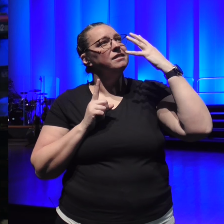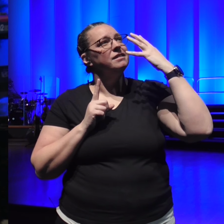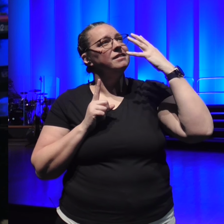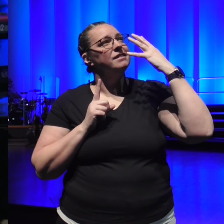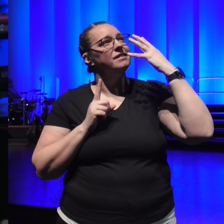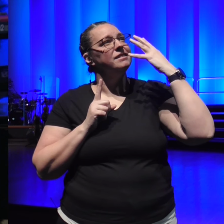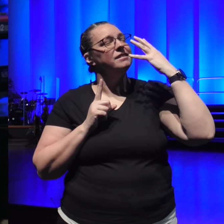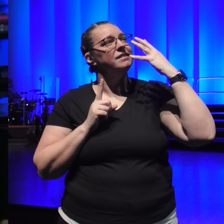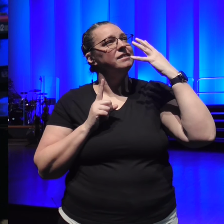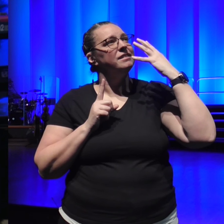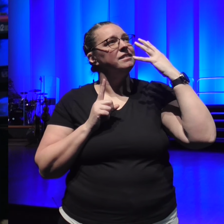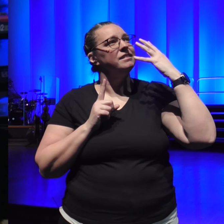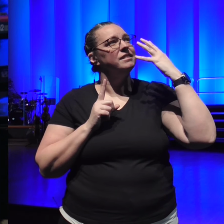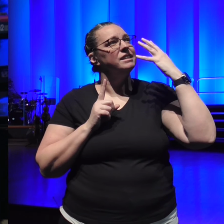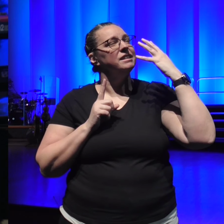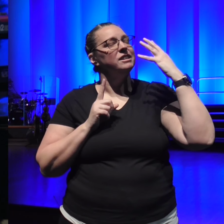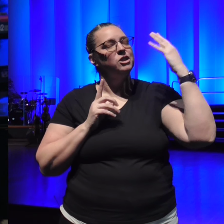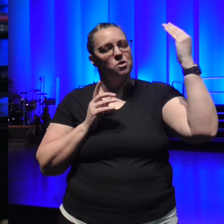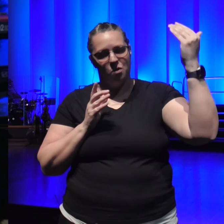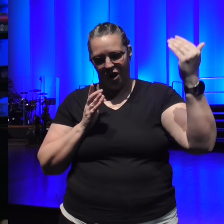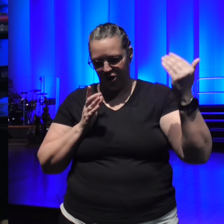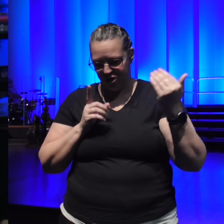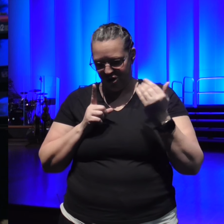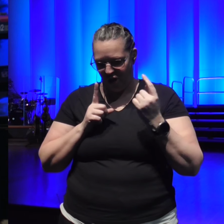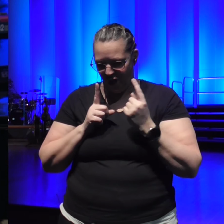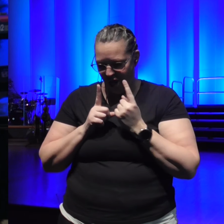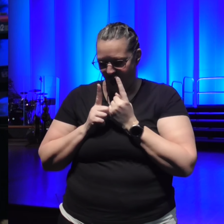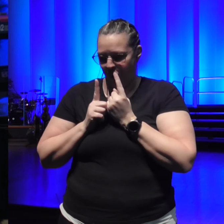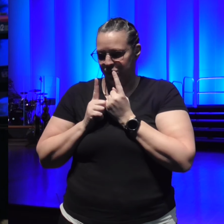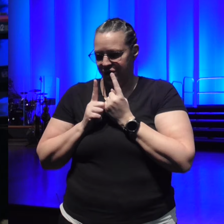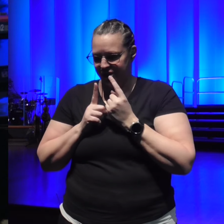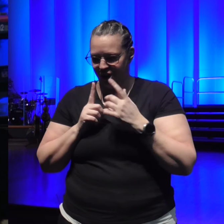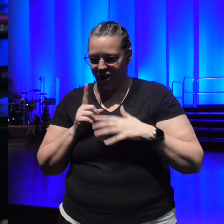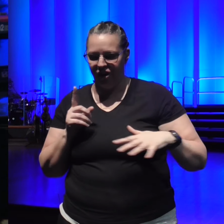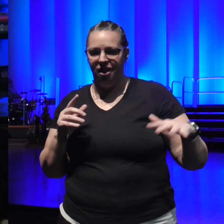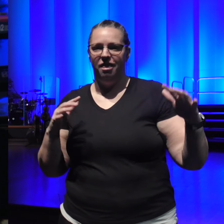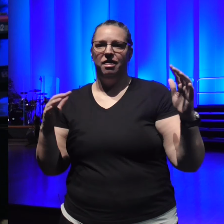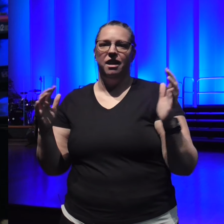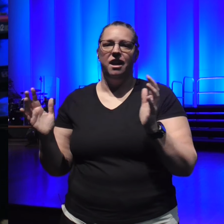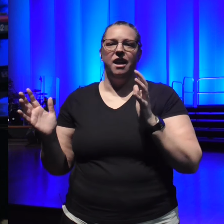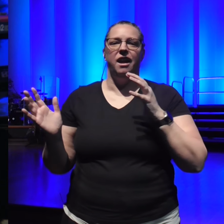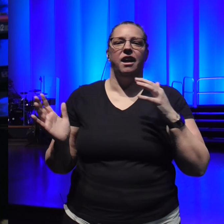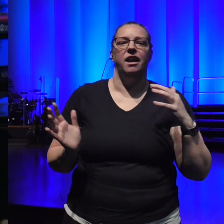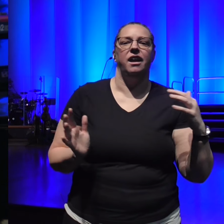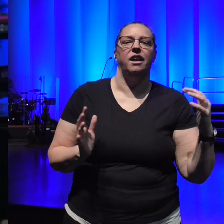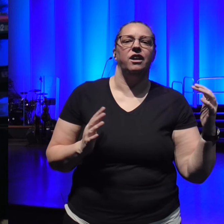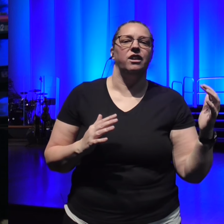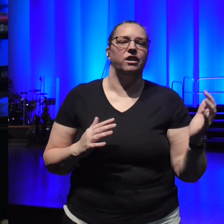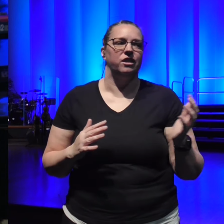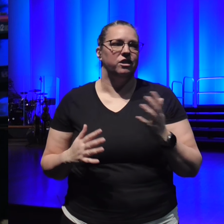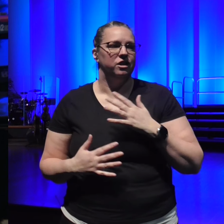sunlight, and nearer than the air.